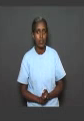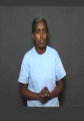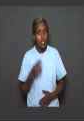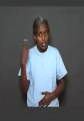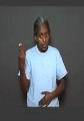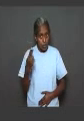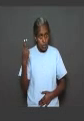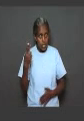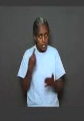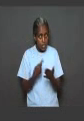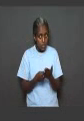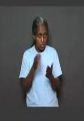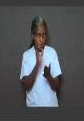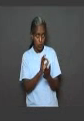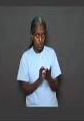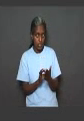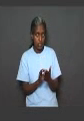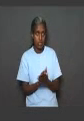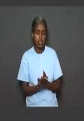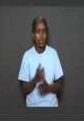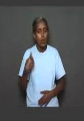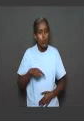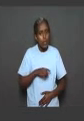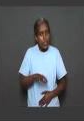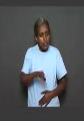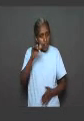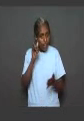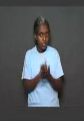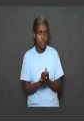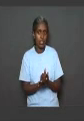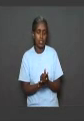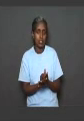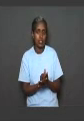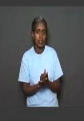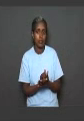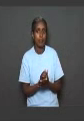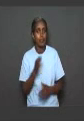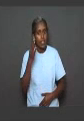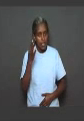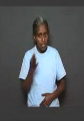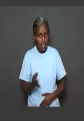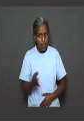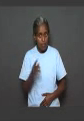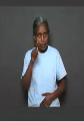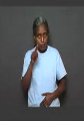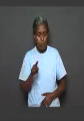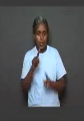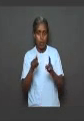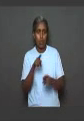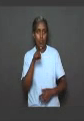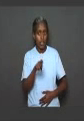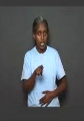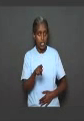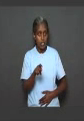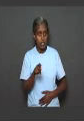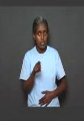Using these notations, we find that f prime of x